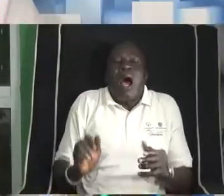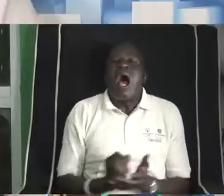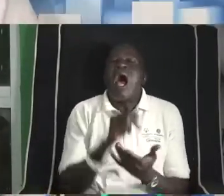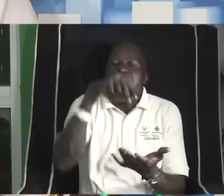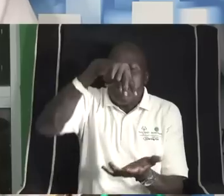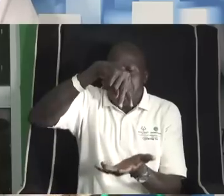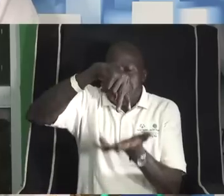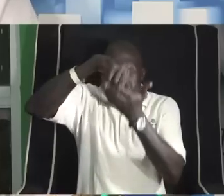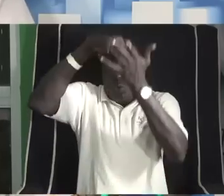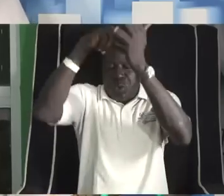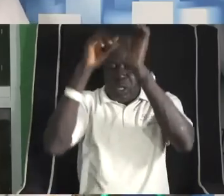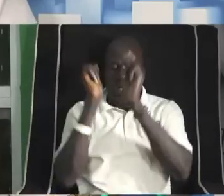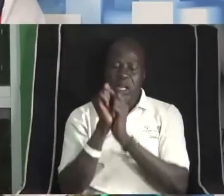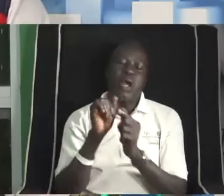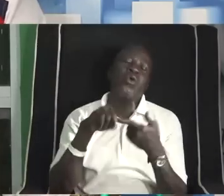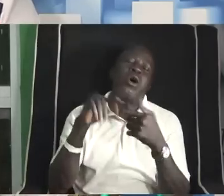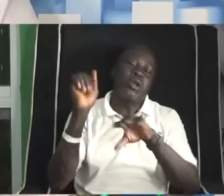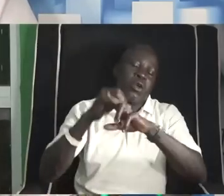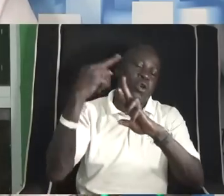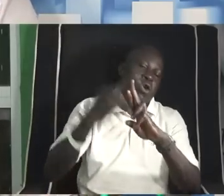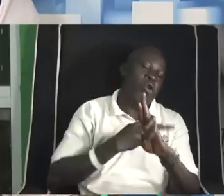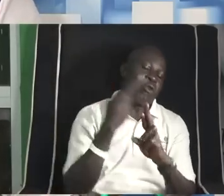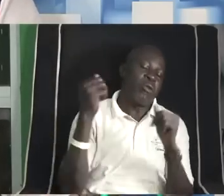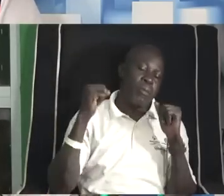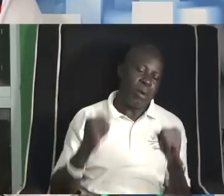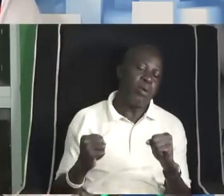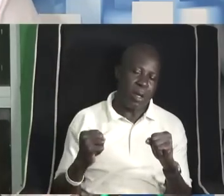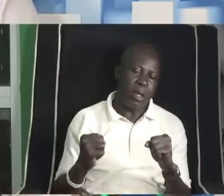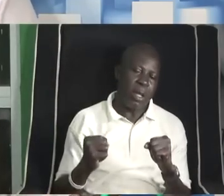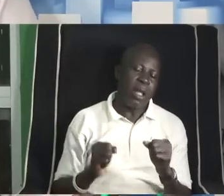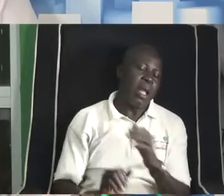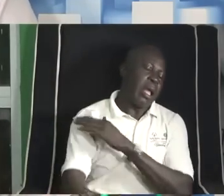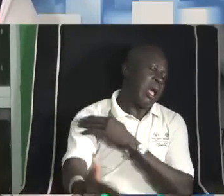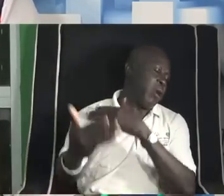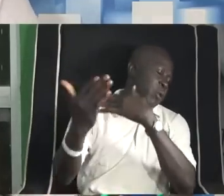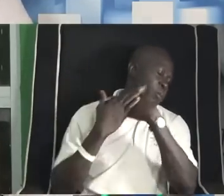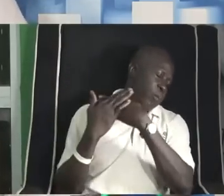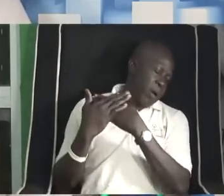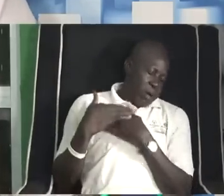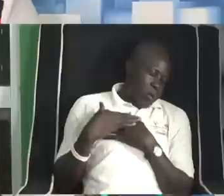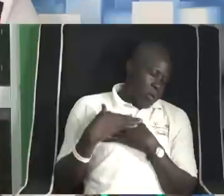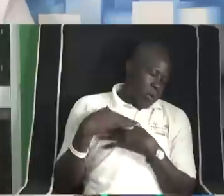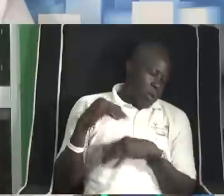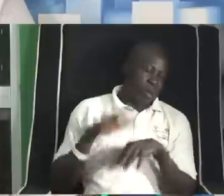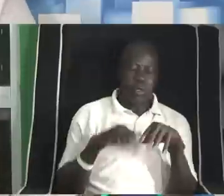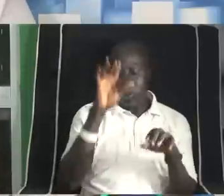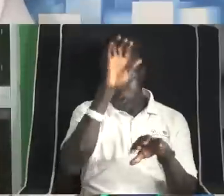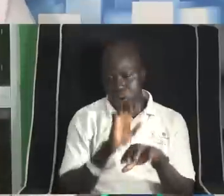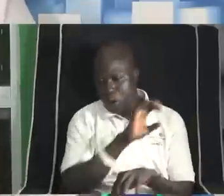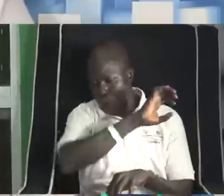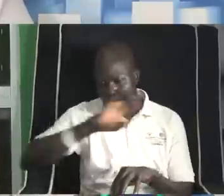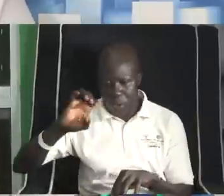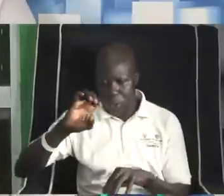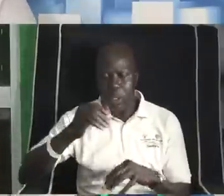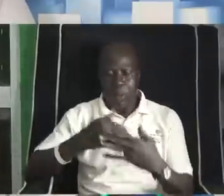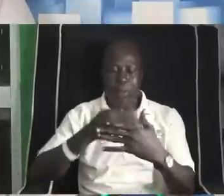Almighty God. I stand at the rock of power. And I rest on the